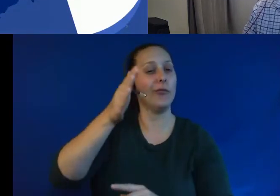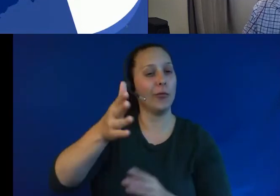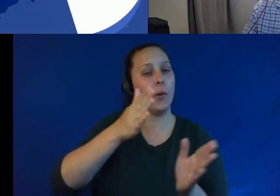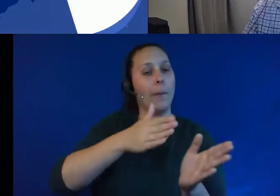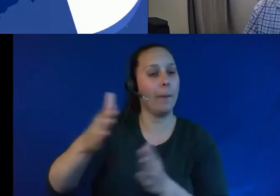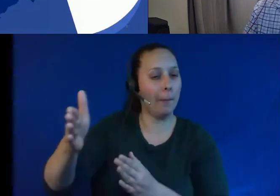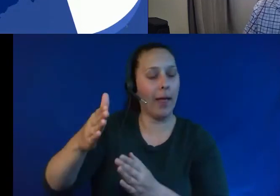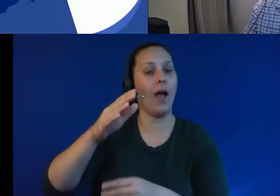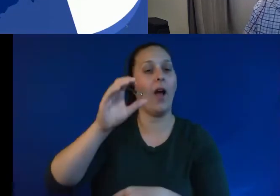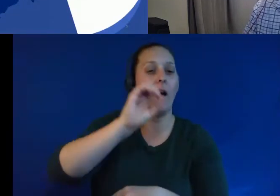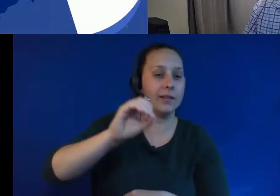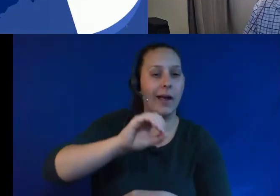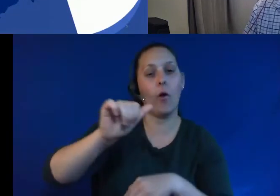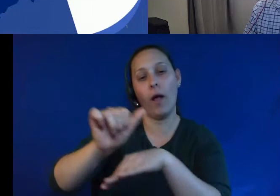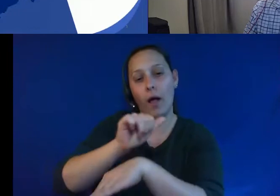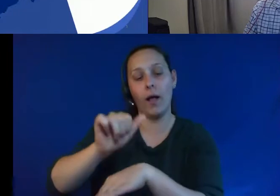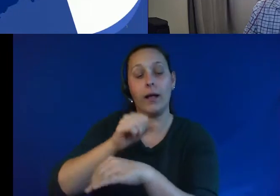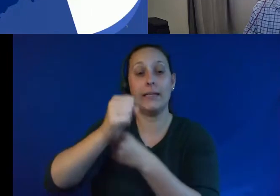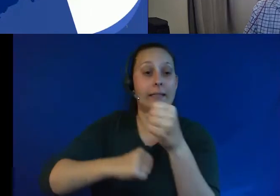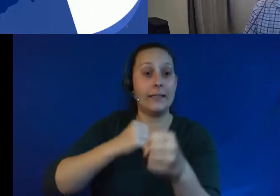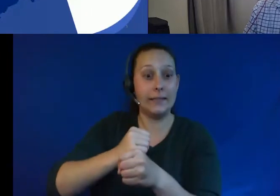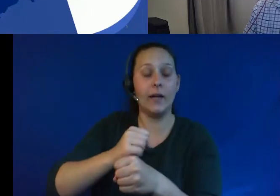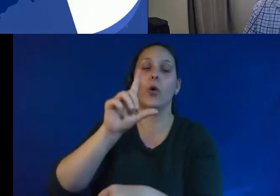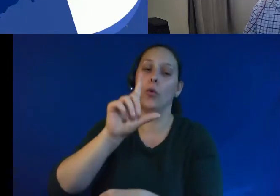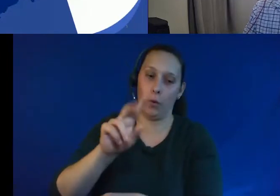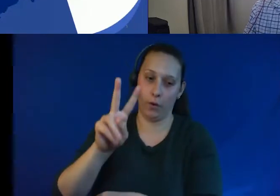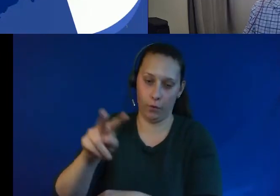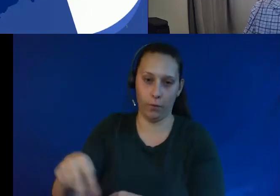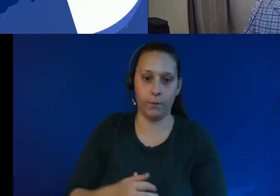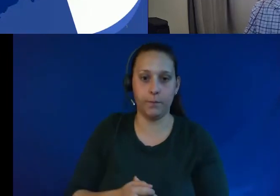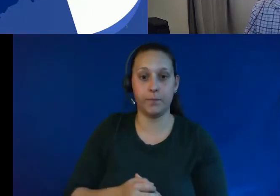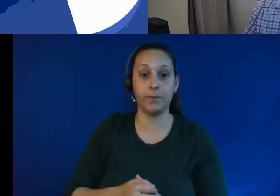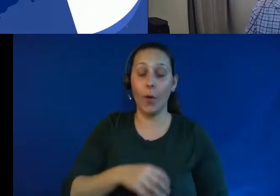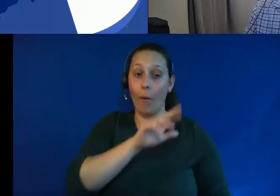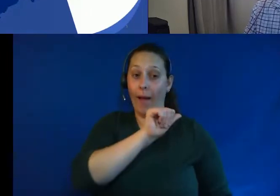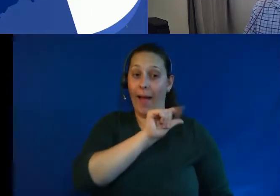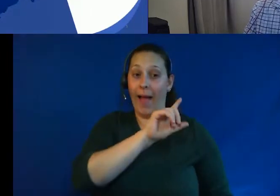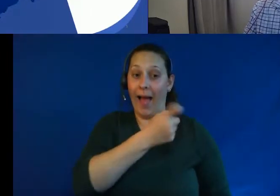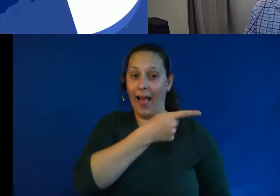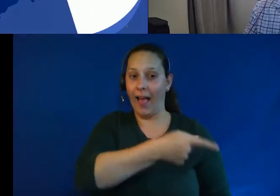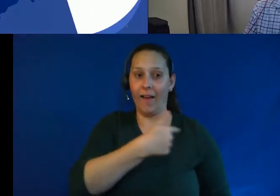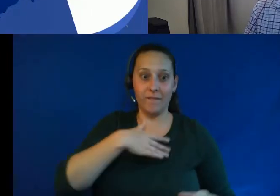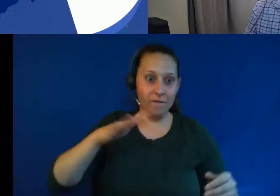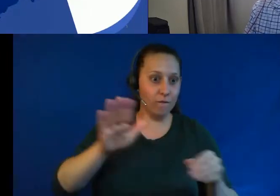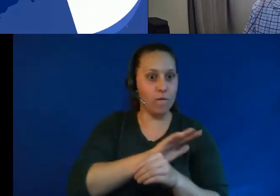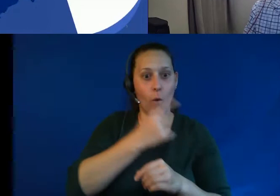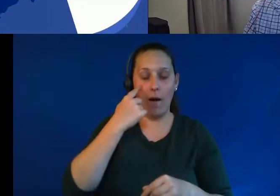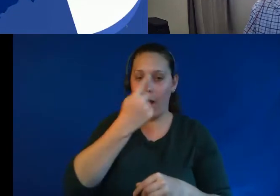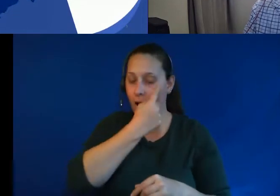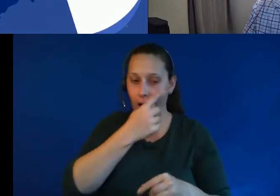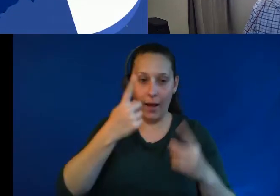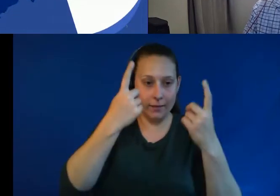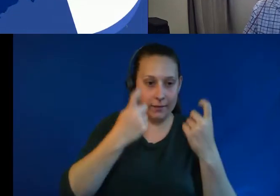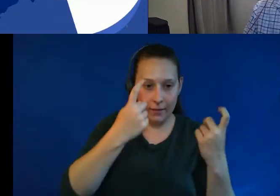2022. So far, through our platform, Alexander has provided full comprehensive eye exams to over 700